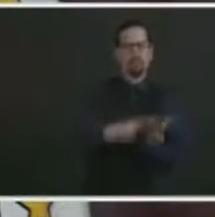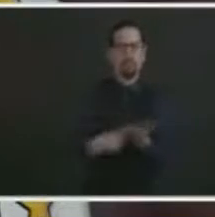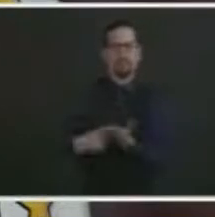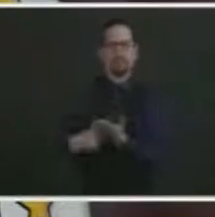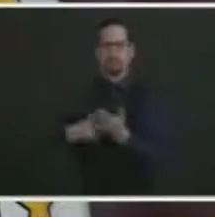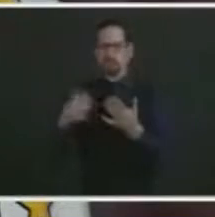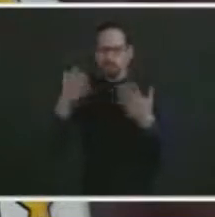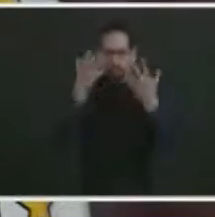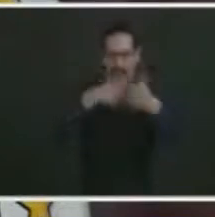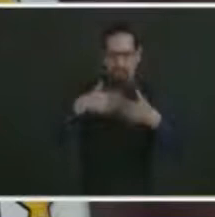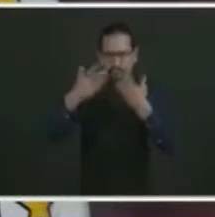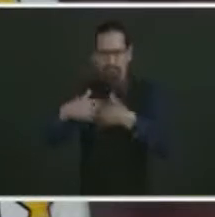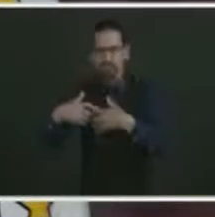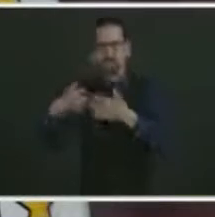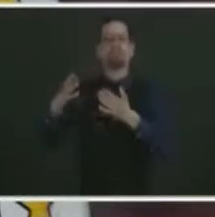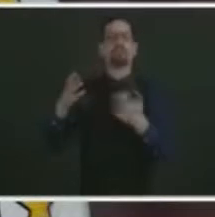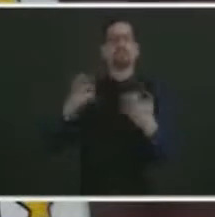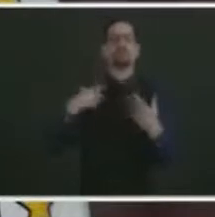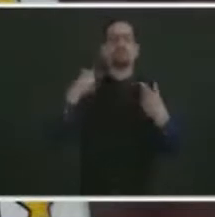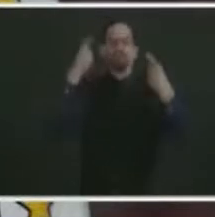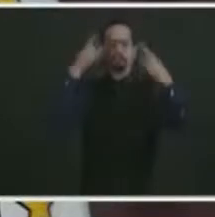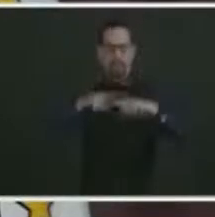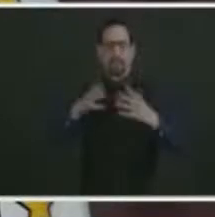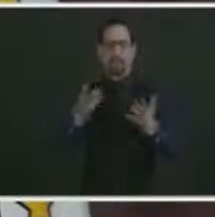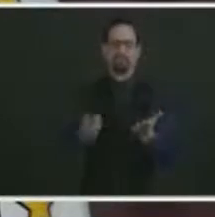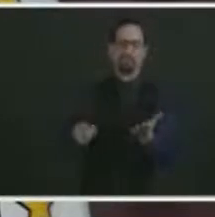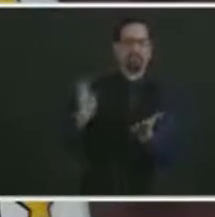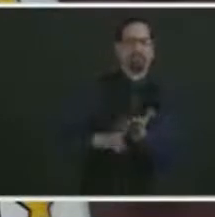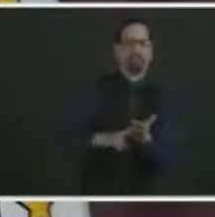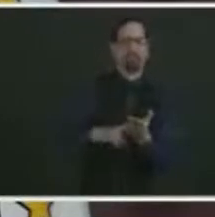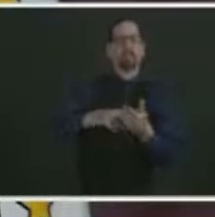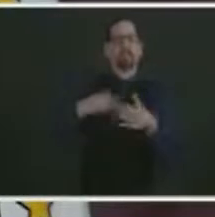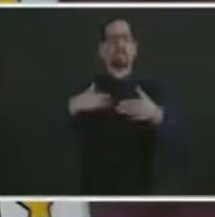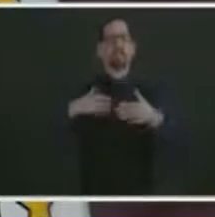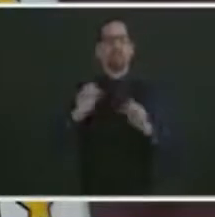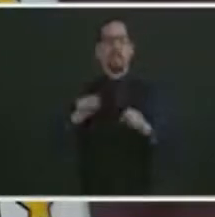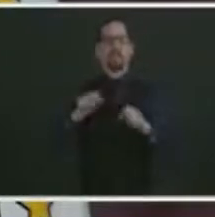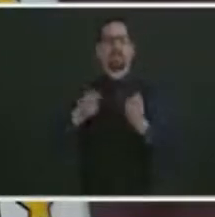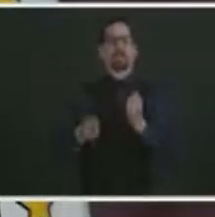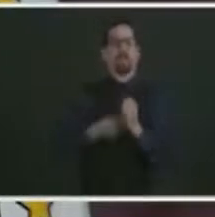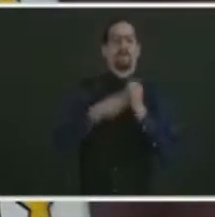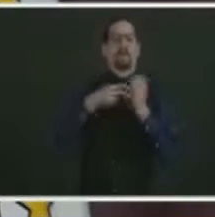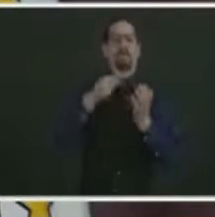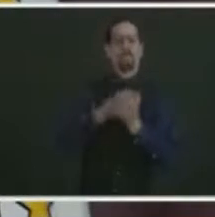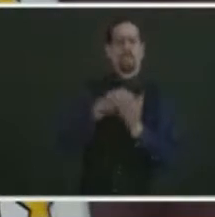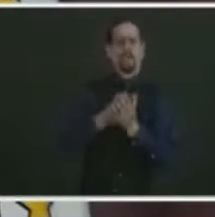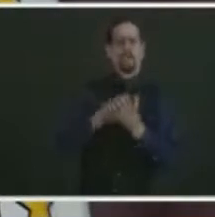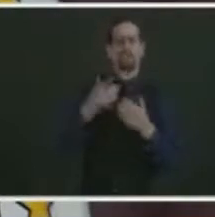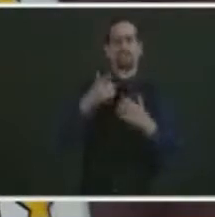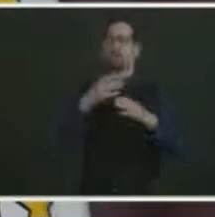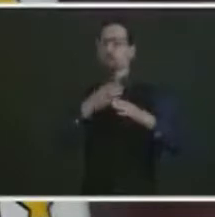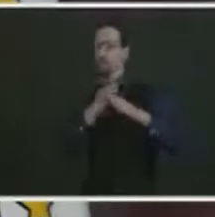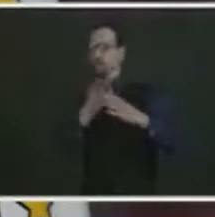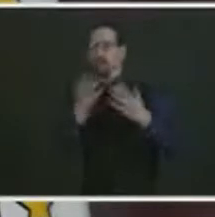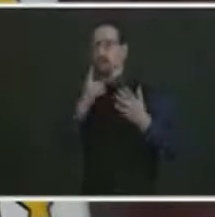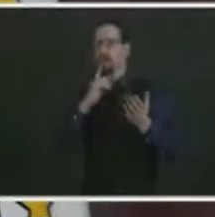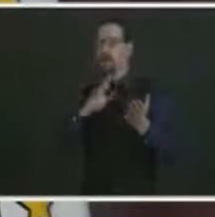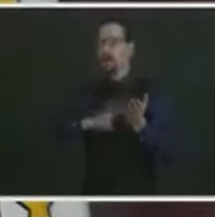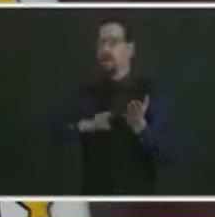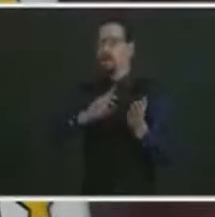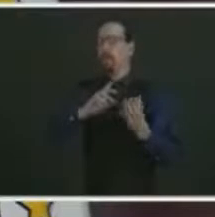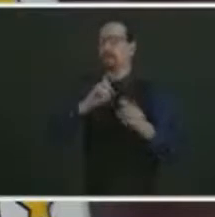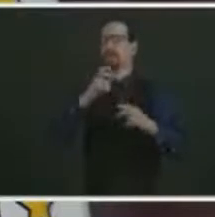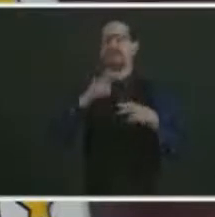agreement. It will enable us to save money in the time that we get some clarity around the stimulus from the federal